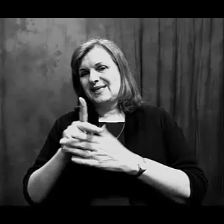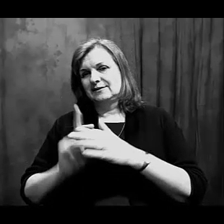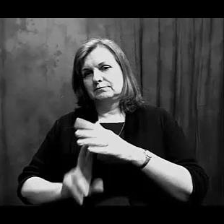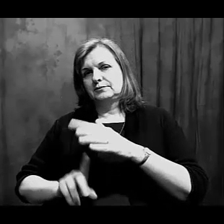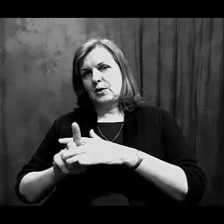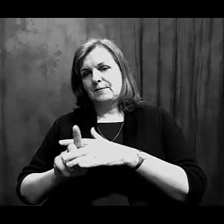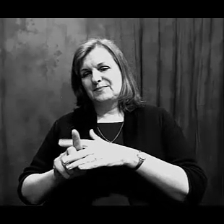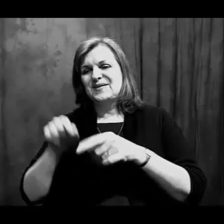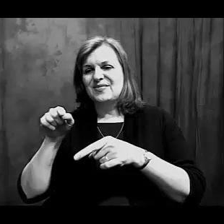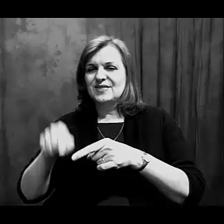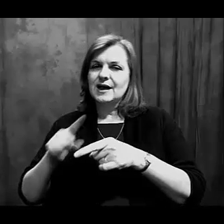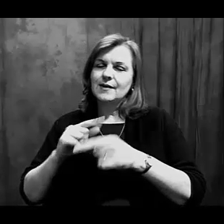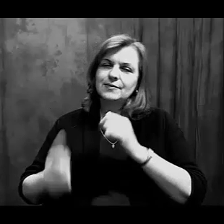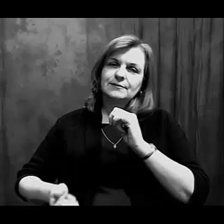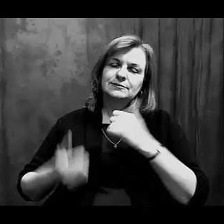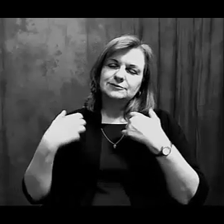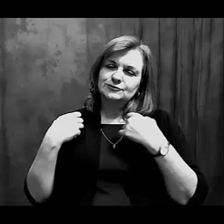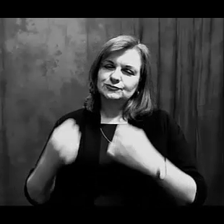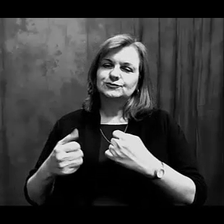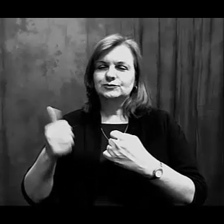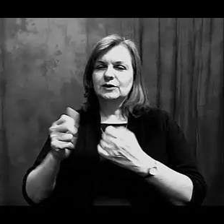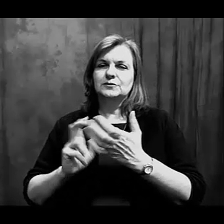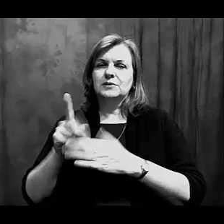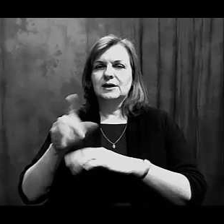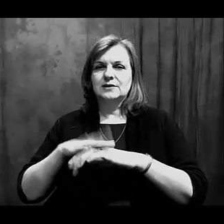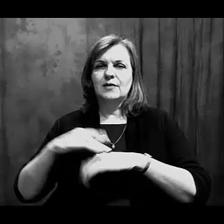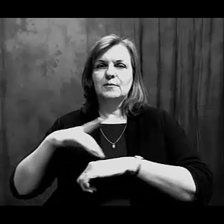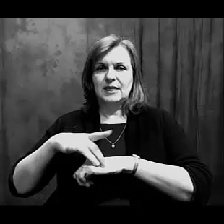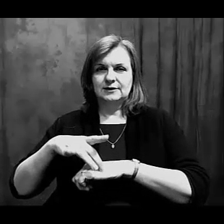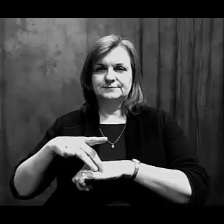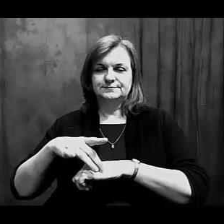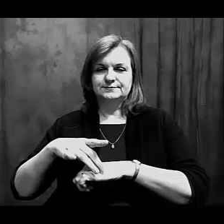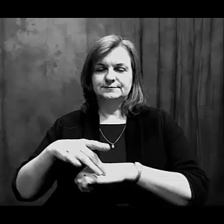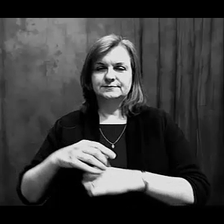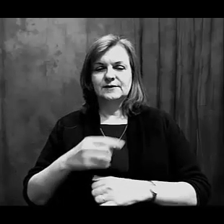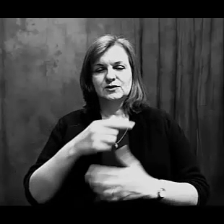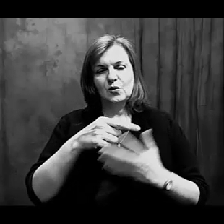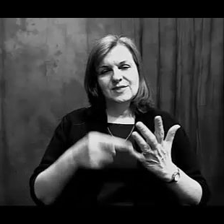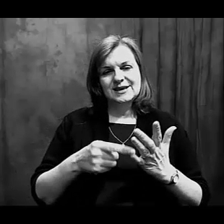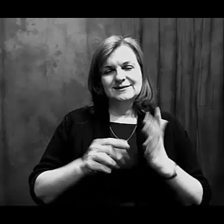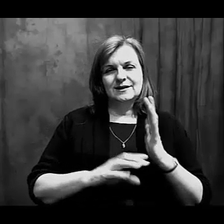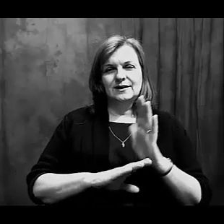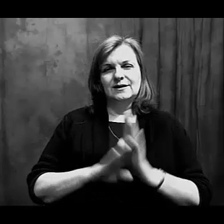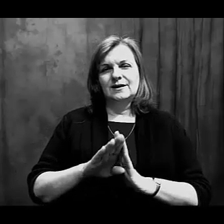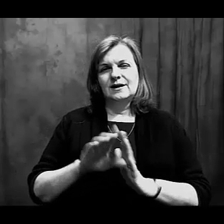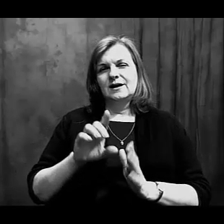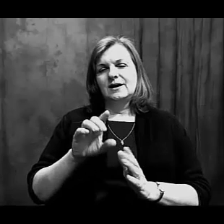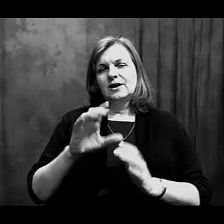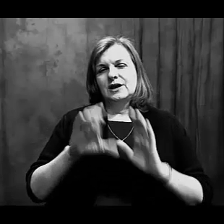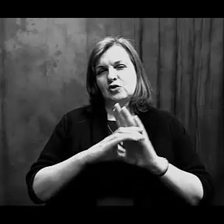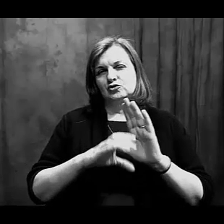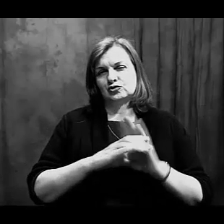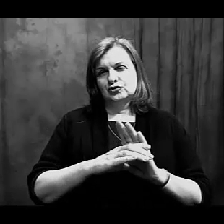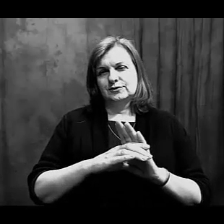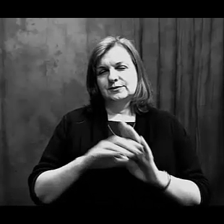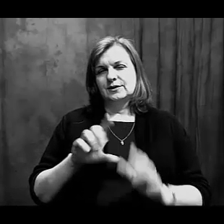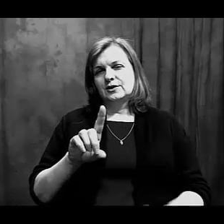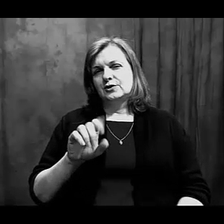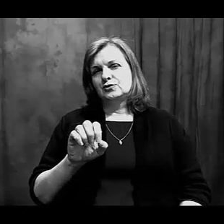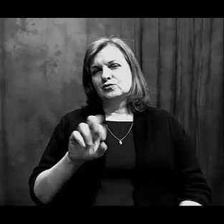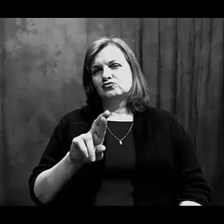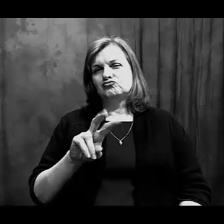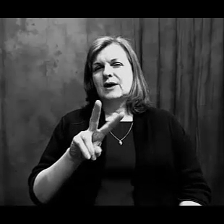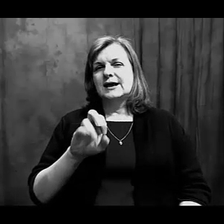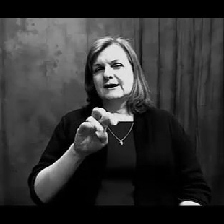plants, and I think you know now they are by far the most dominant plants on the planet. So these derived